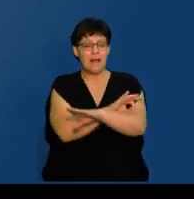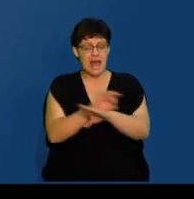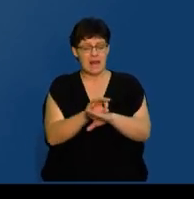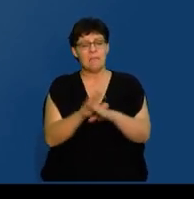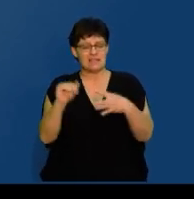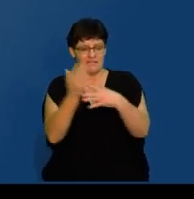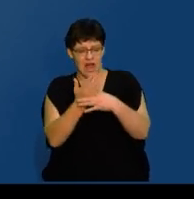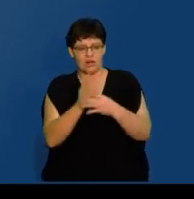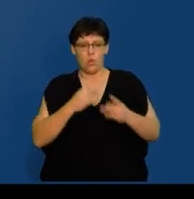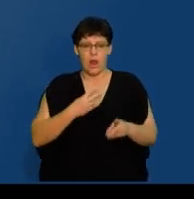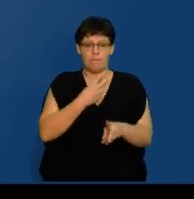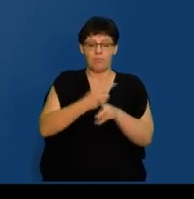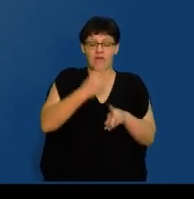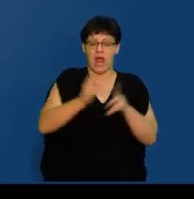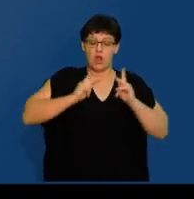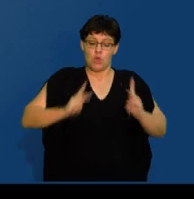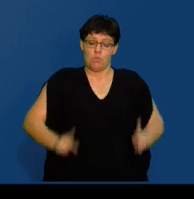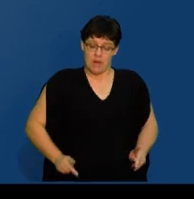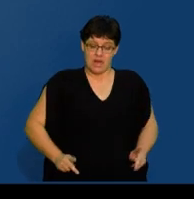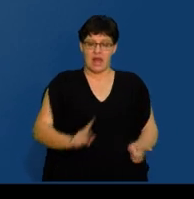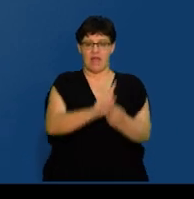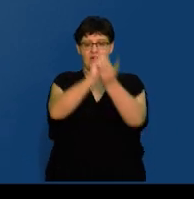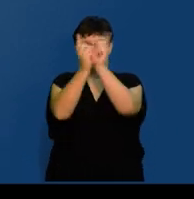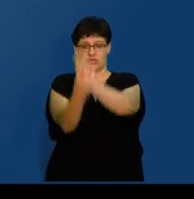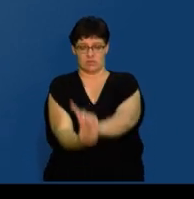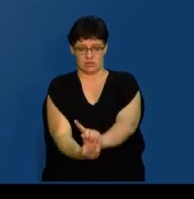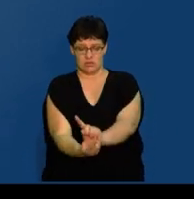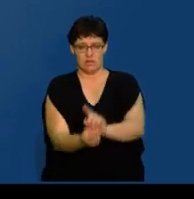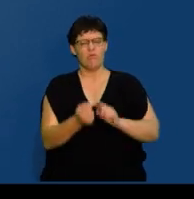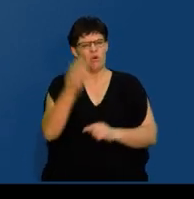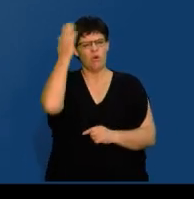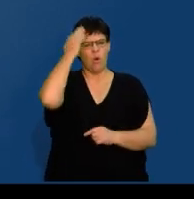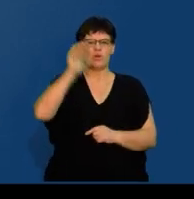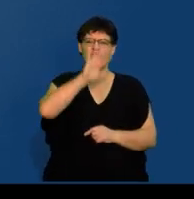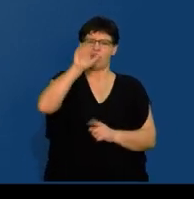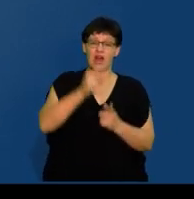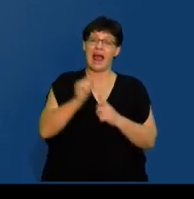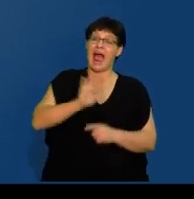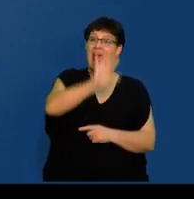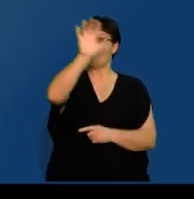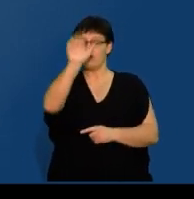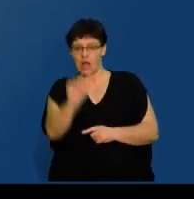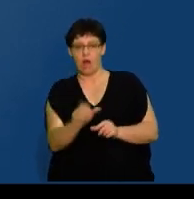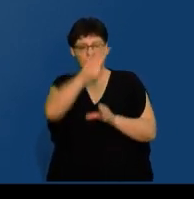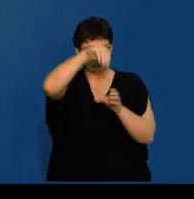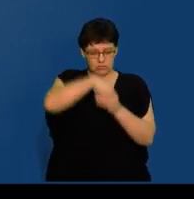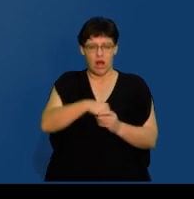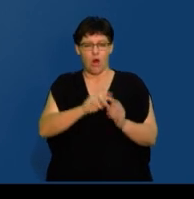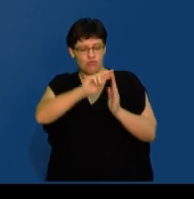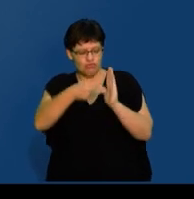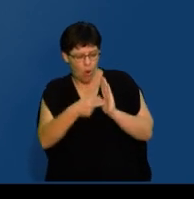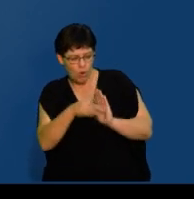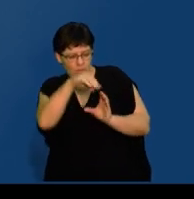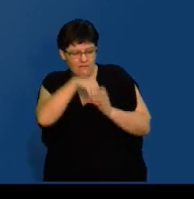we prepare on human evolution, knowing that South Africa and Africa plays a significant role in understanding